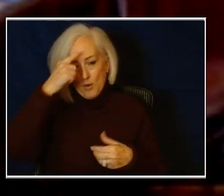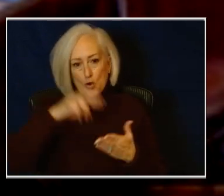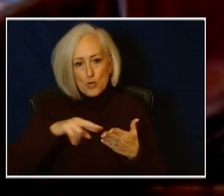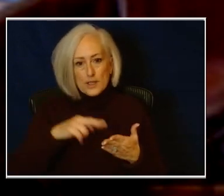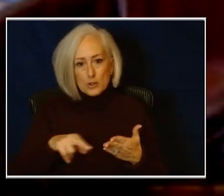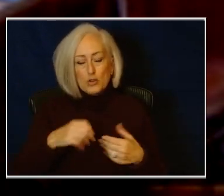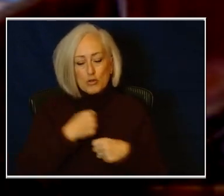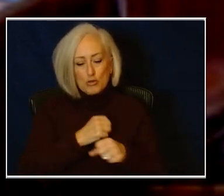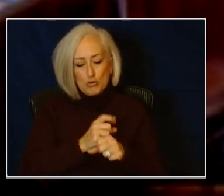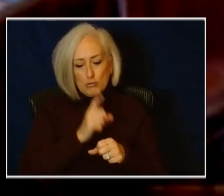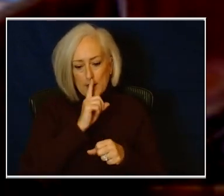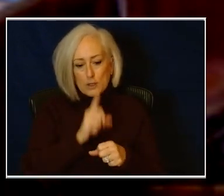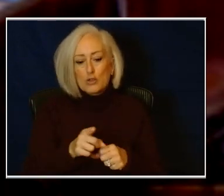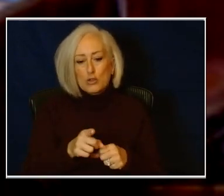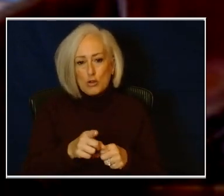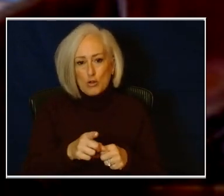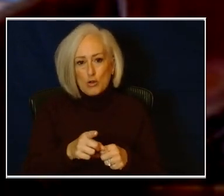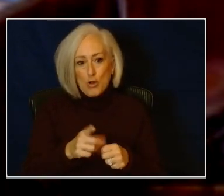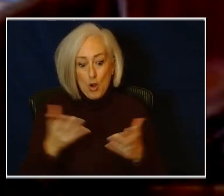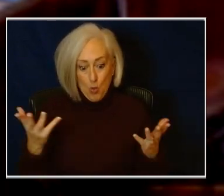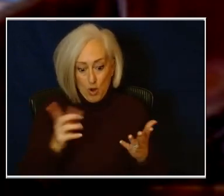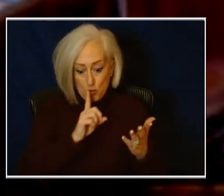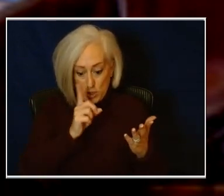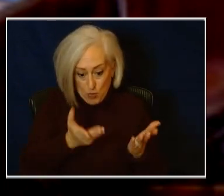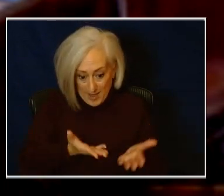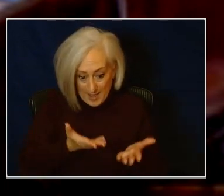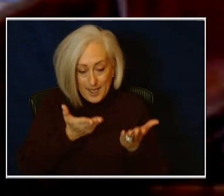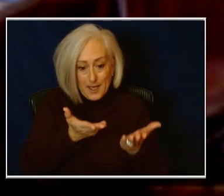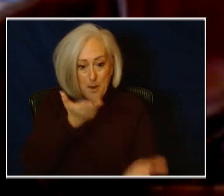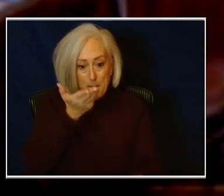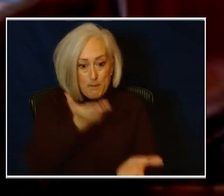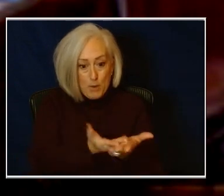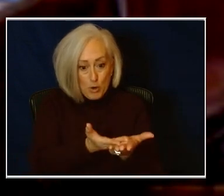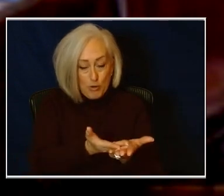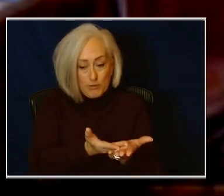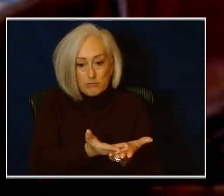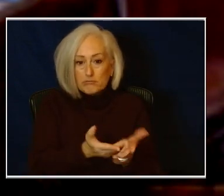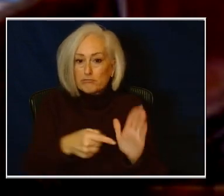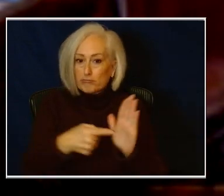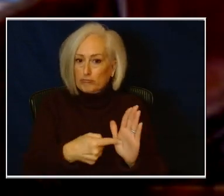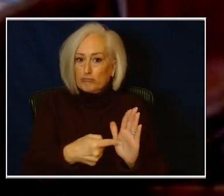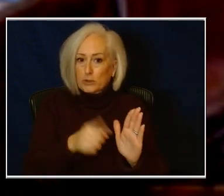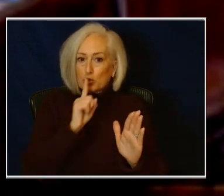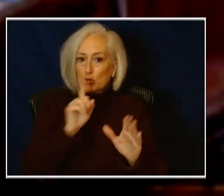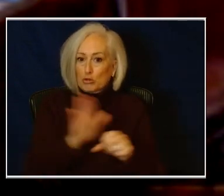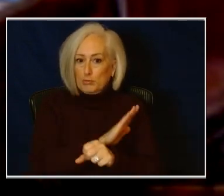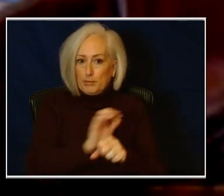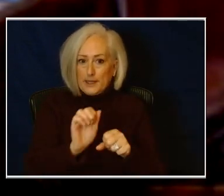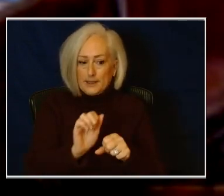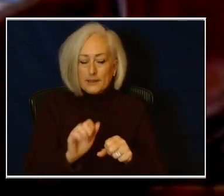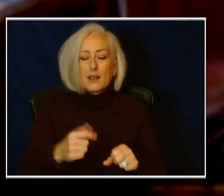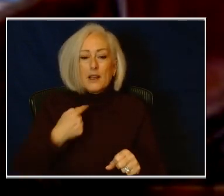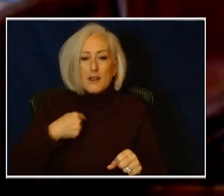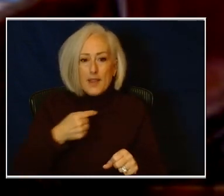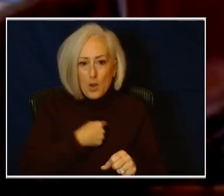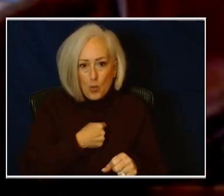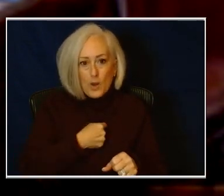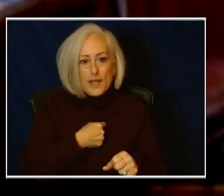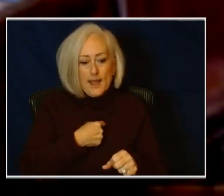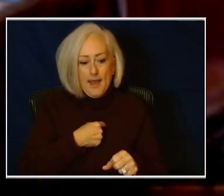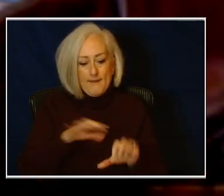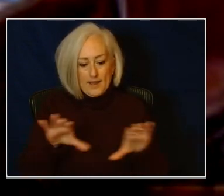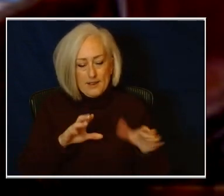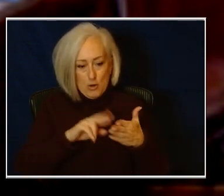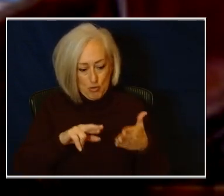sure that what we're really proving is what we say we're proving, and that we have done the research correctly